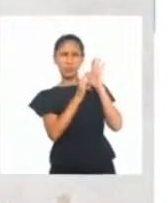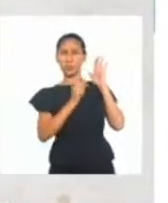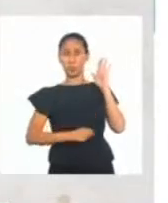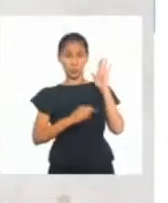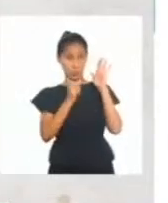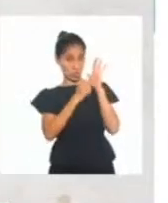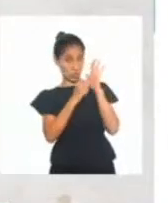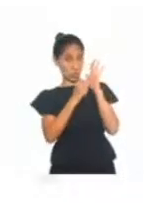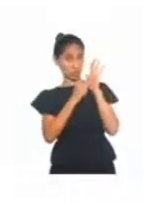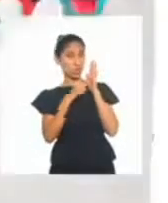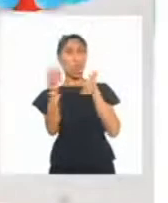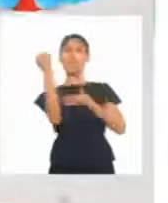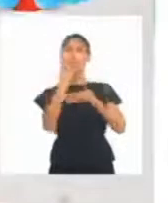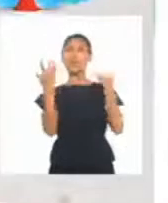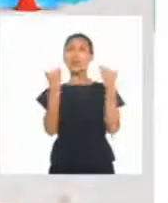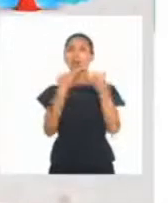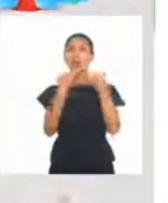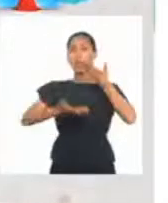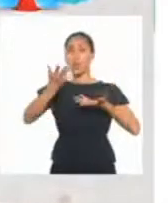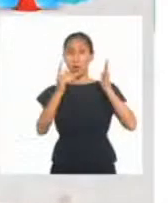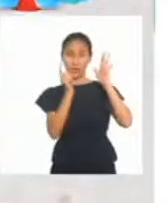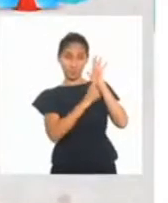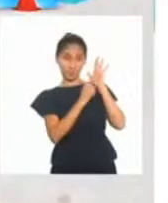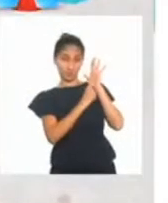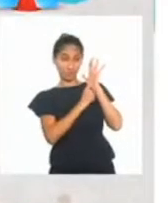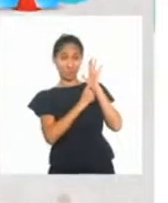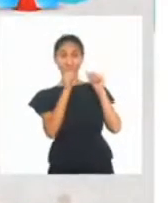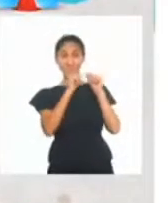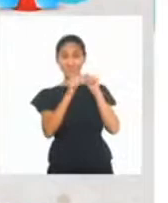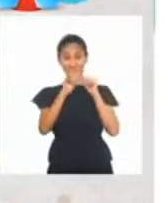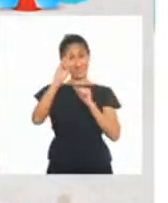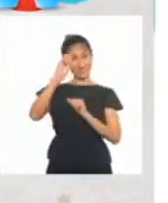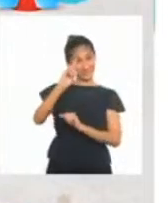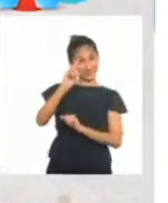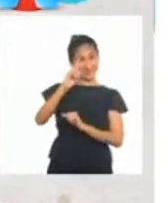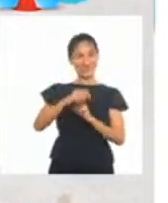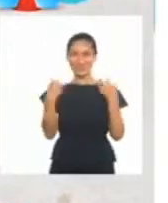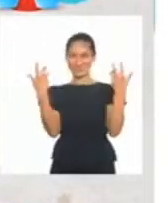picture represents that phrase? It's picture D.